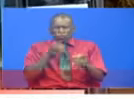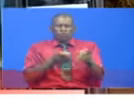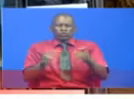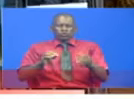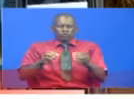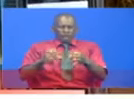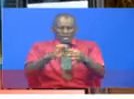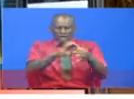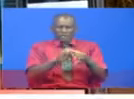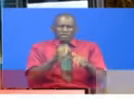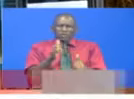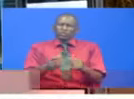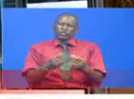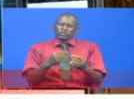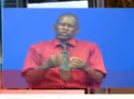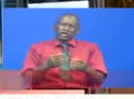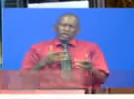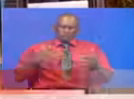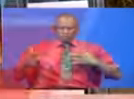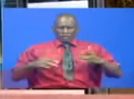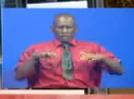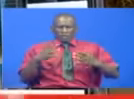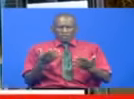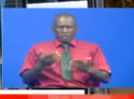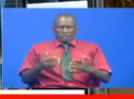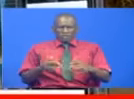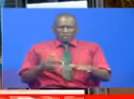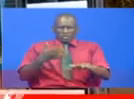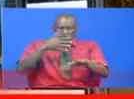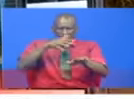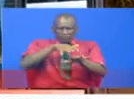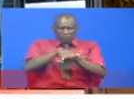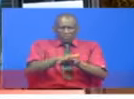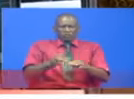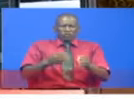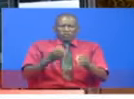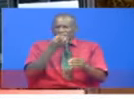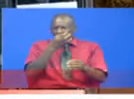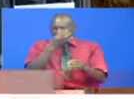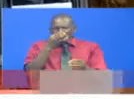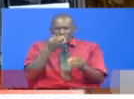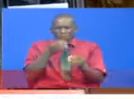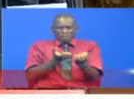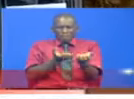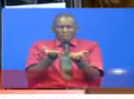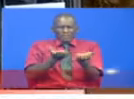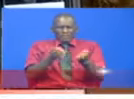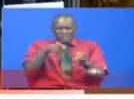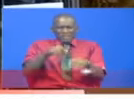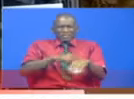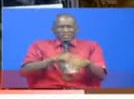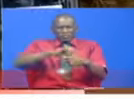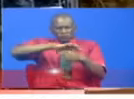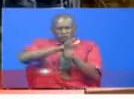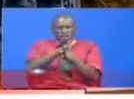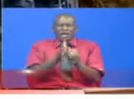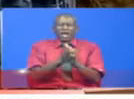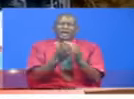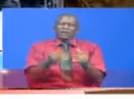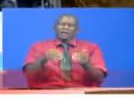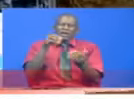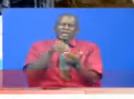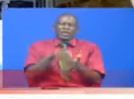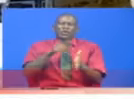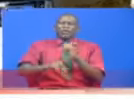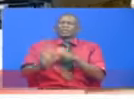over interference of by the tobacco industry during this time of COVID-19. And again, what is the